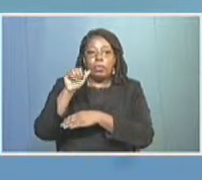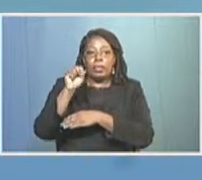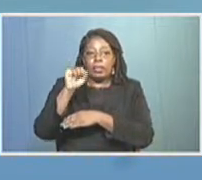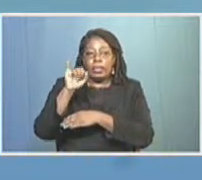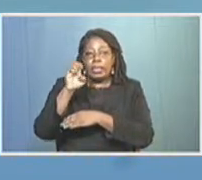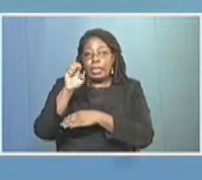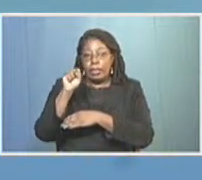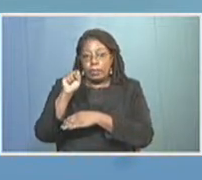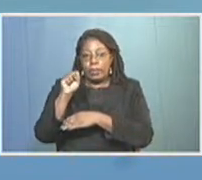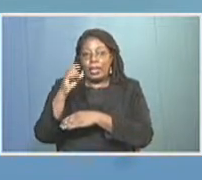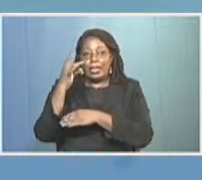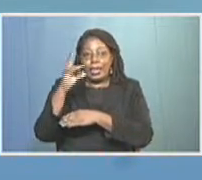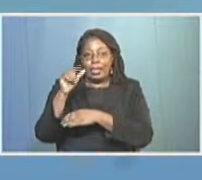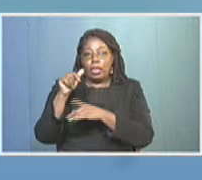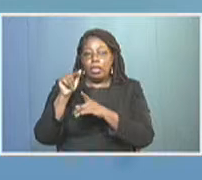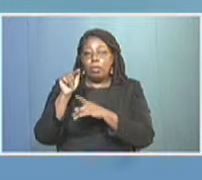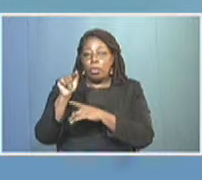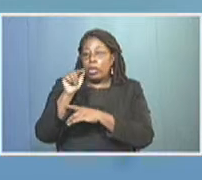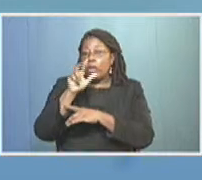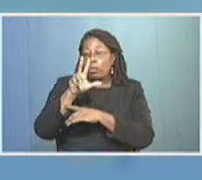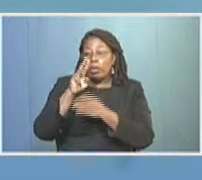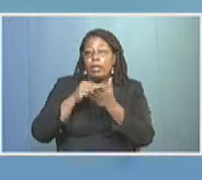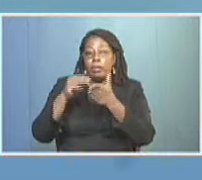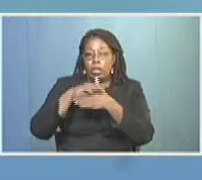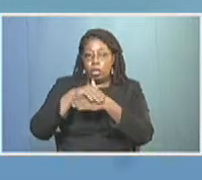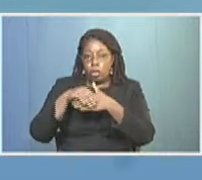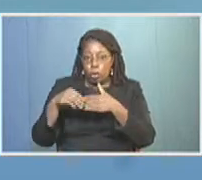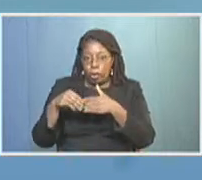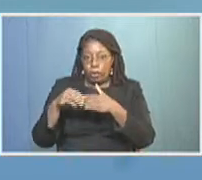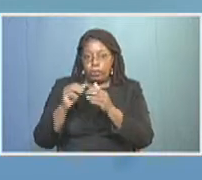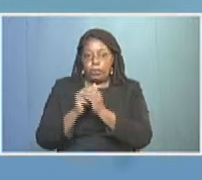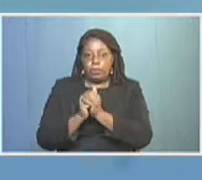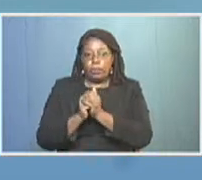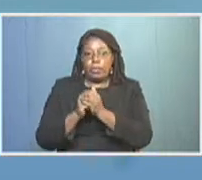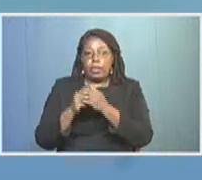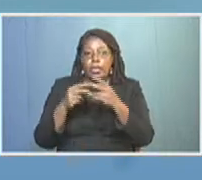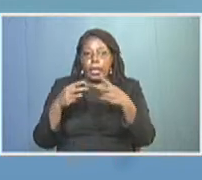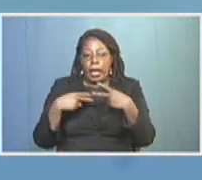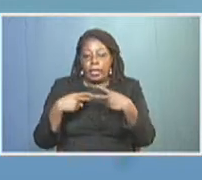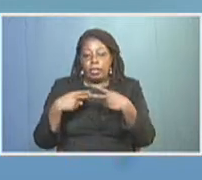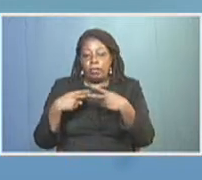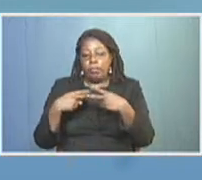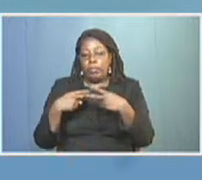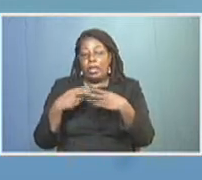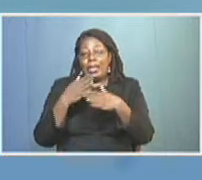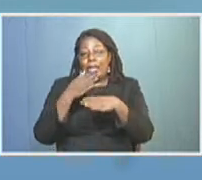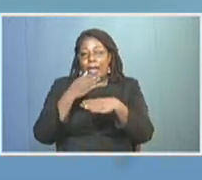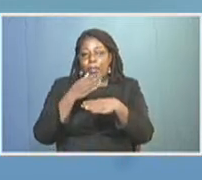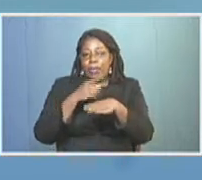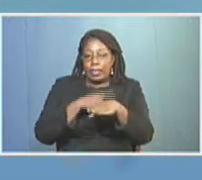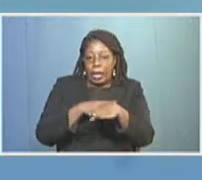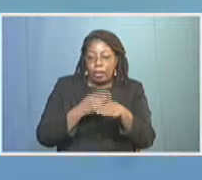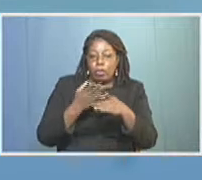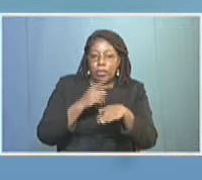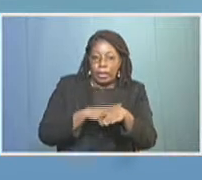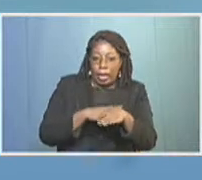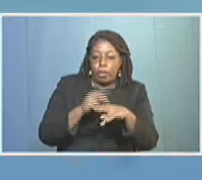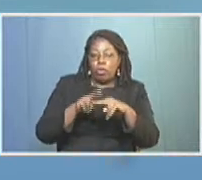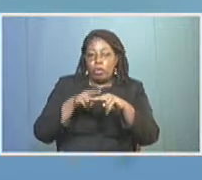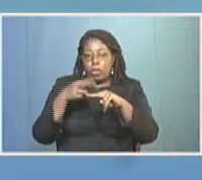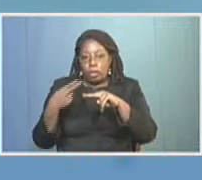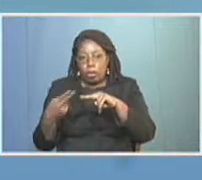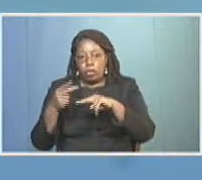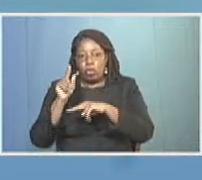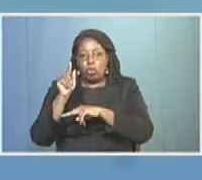million. What partly tempered expenditures were period-over-period reductions of $2.4 million